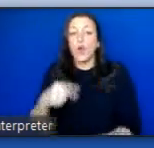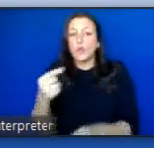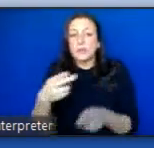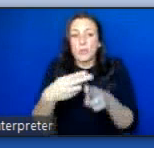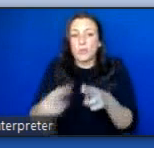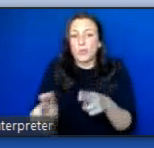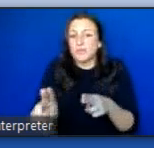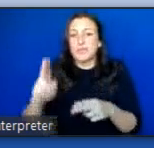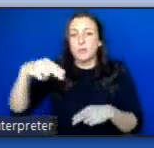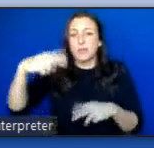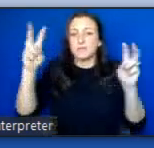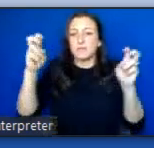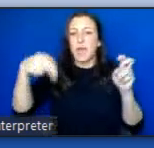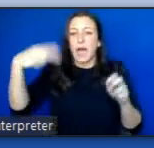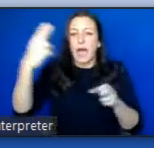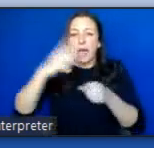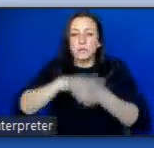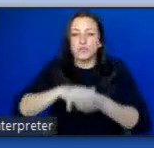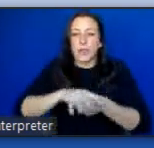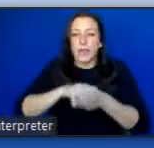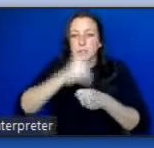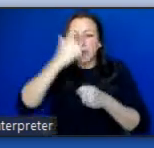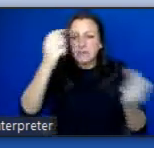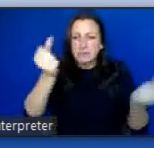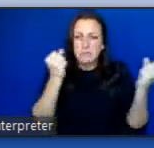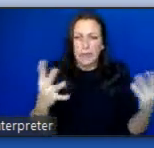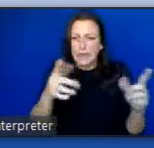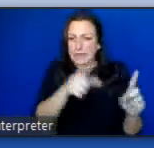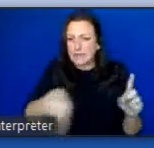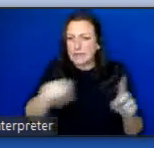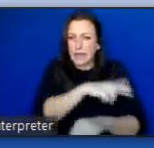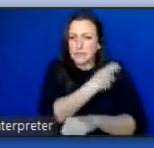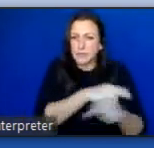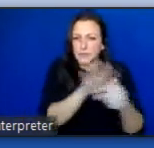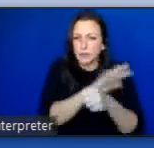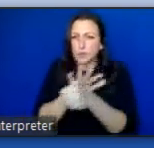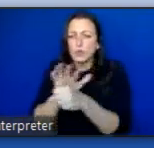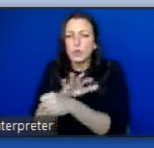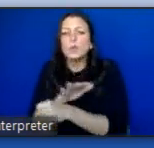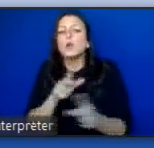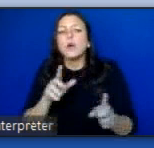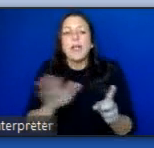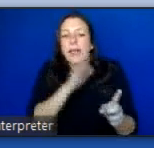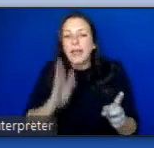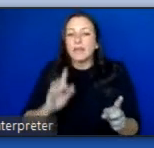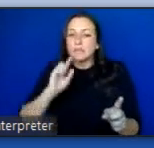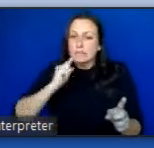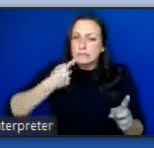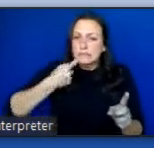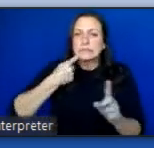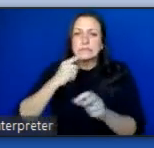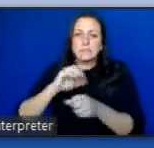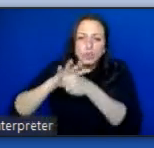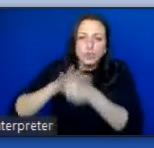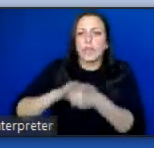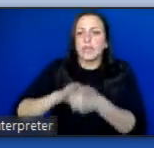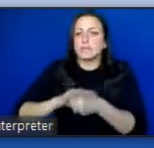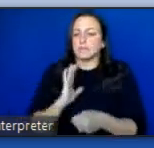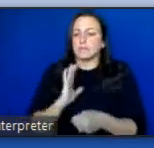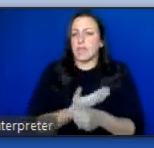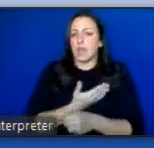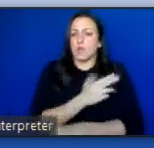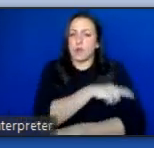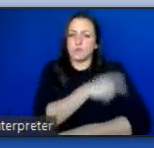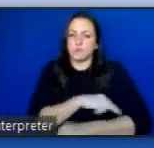stress level in November. We never did hit an extreme level of stress on our healthcare systems. We